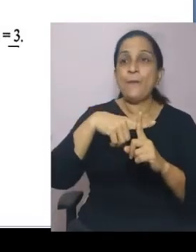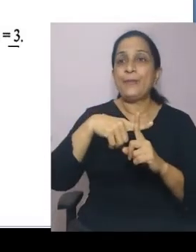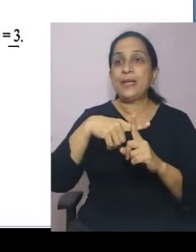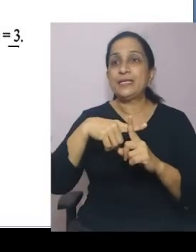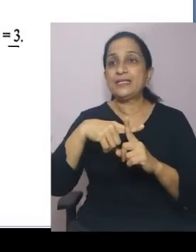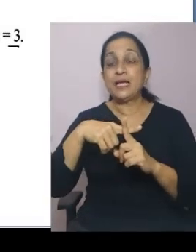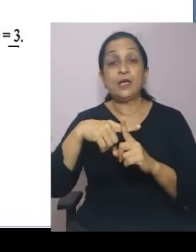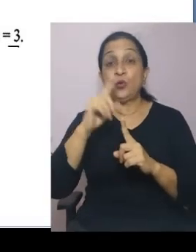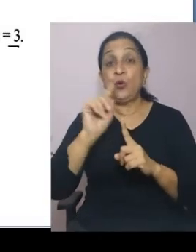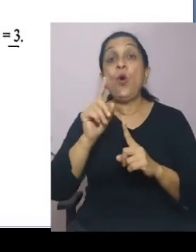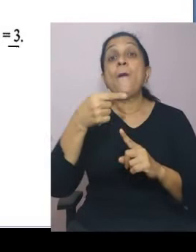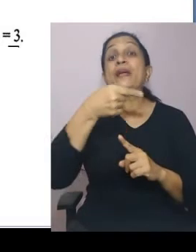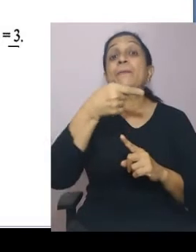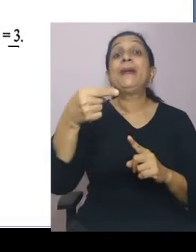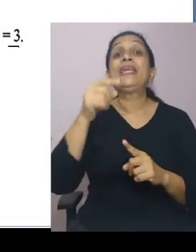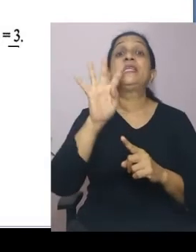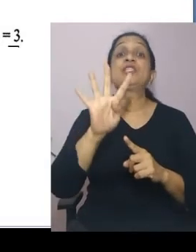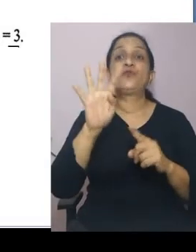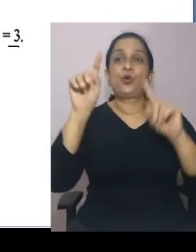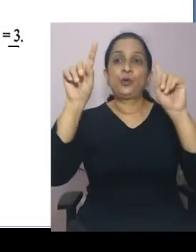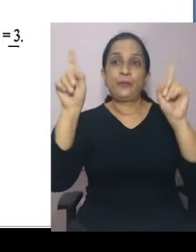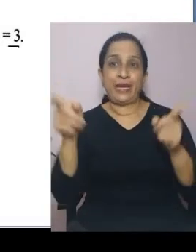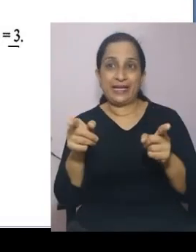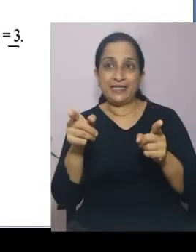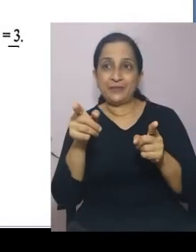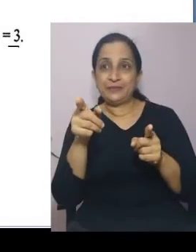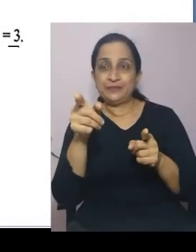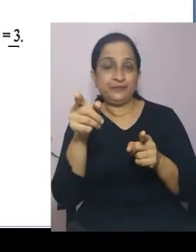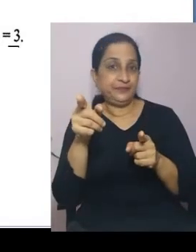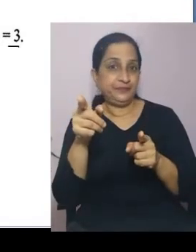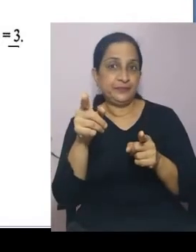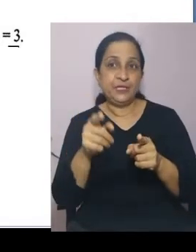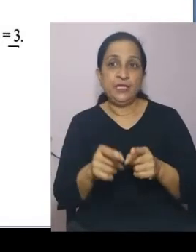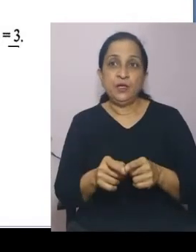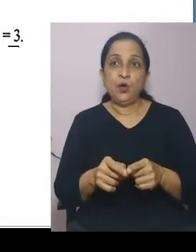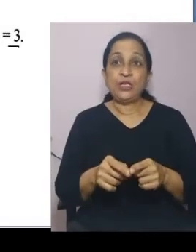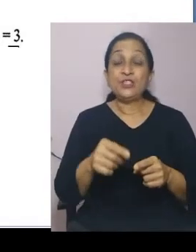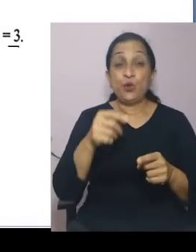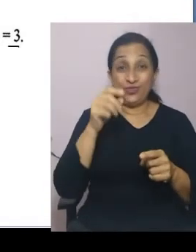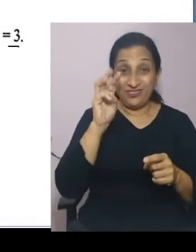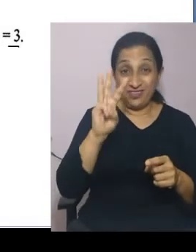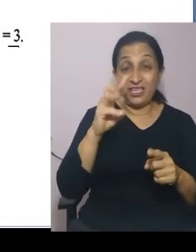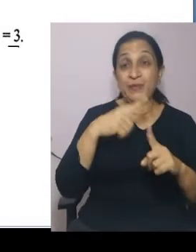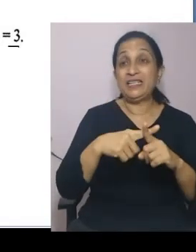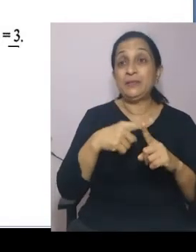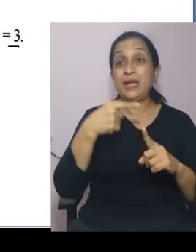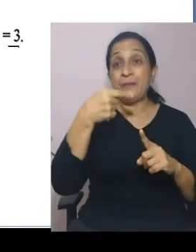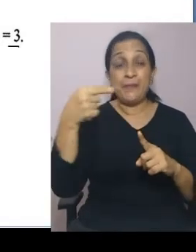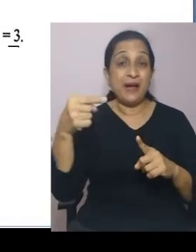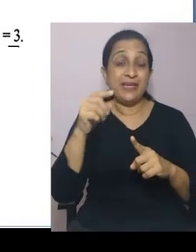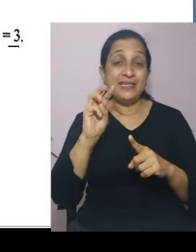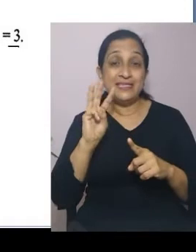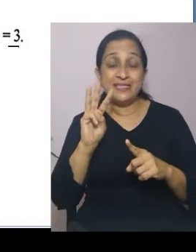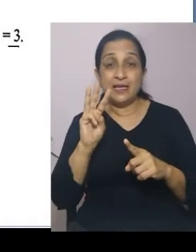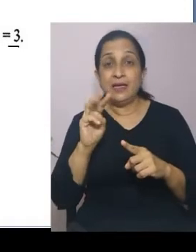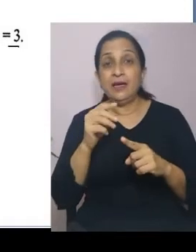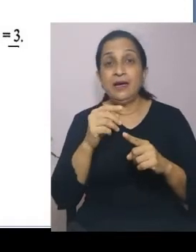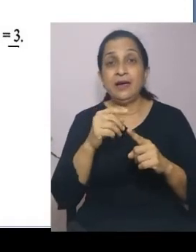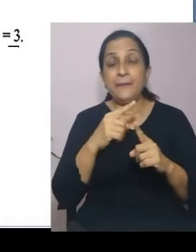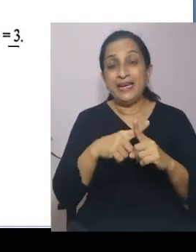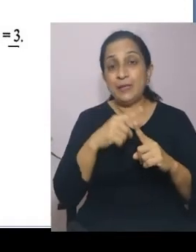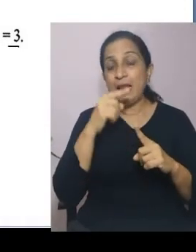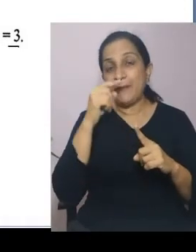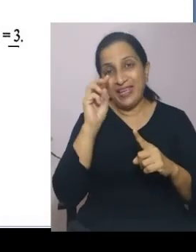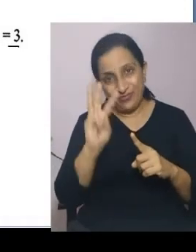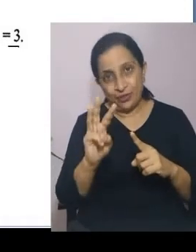leave. 3 3s are 9. Sorry, 3 into minus 3 is 9, minus 9, and 2 into 2 is plus